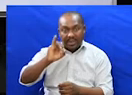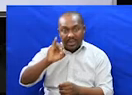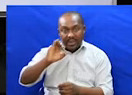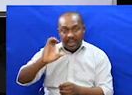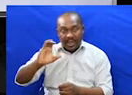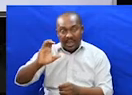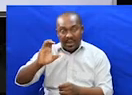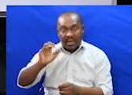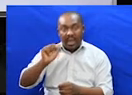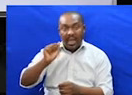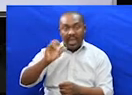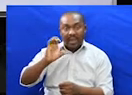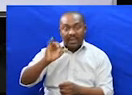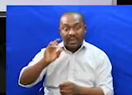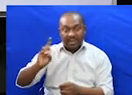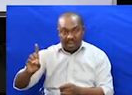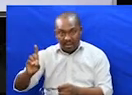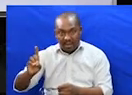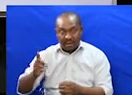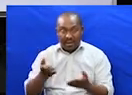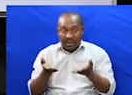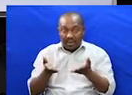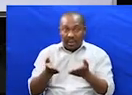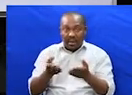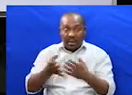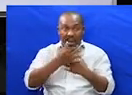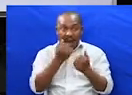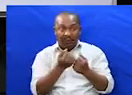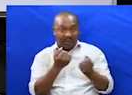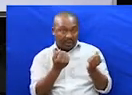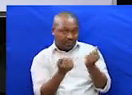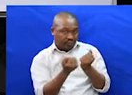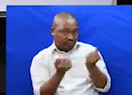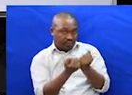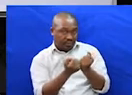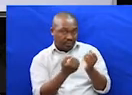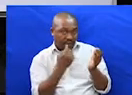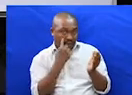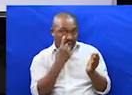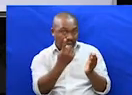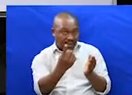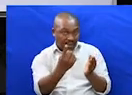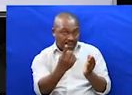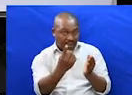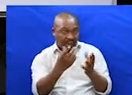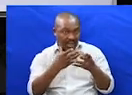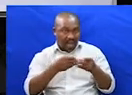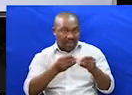nucleotides. So here, my dear student, I hope you will be